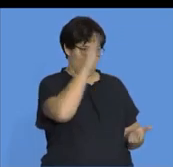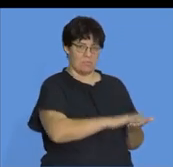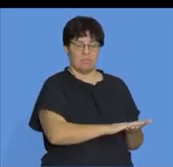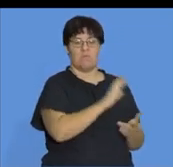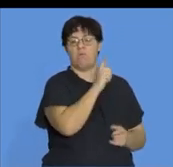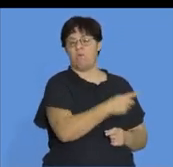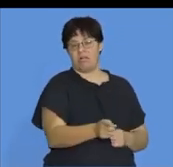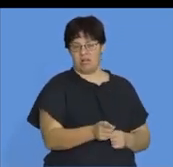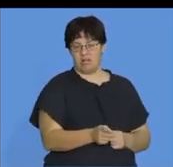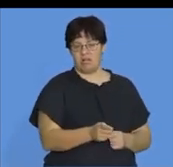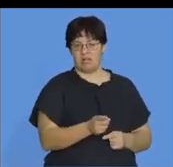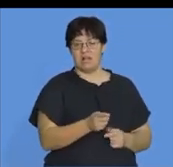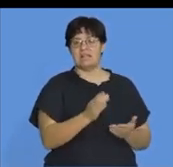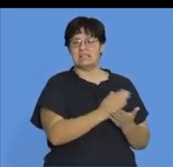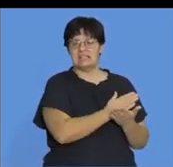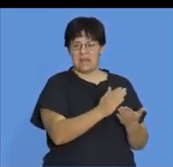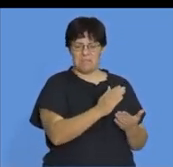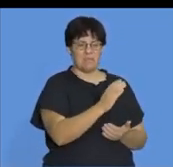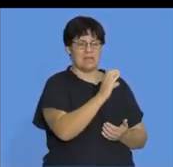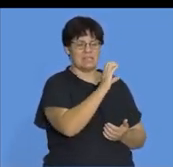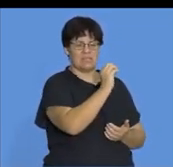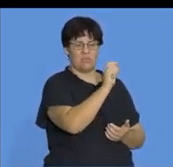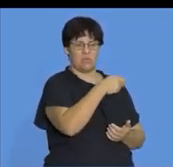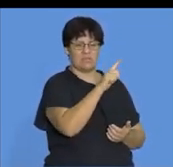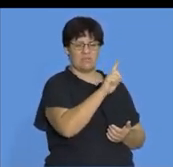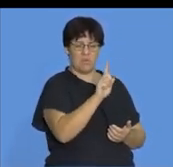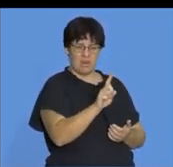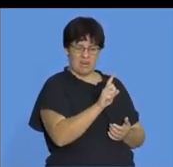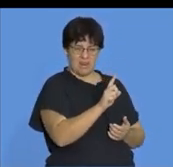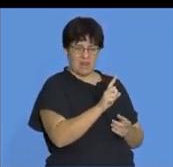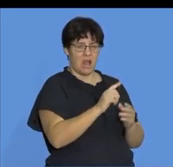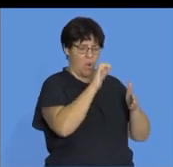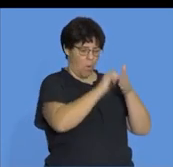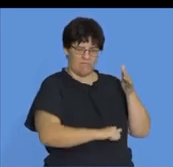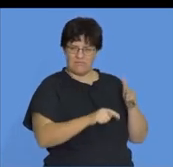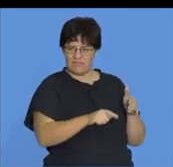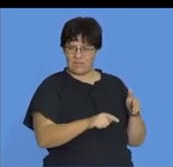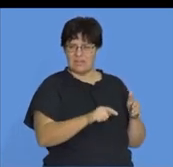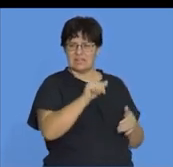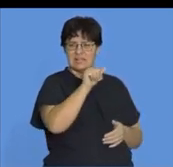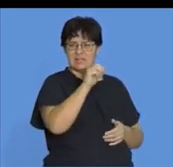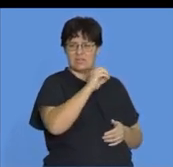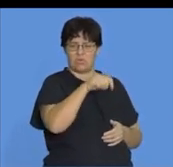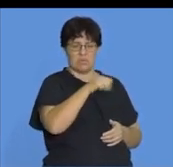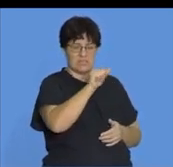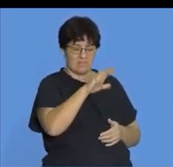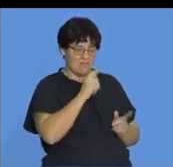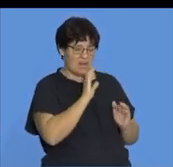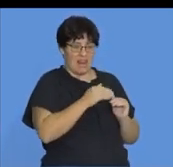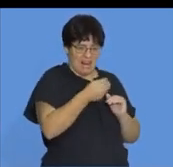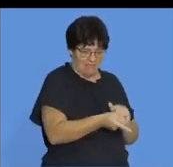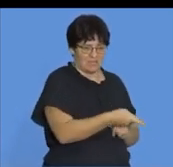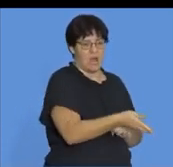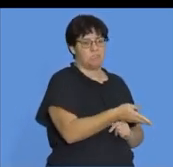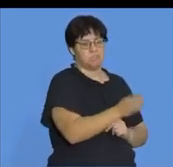will react, and some of this 0.71 moles will actually react, and some of it will be left.